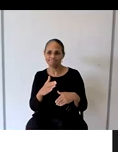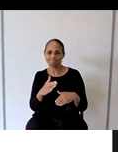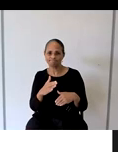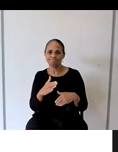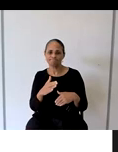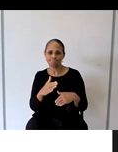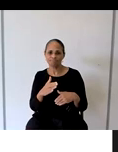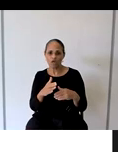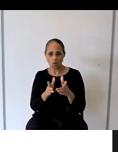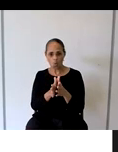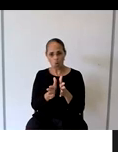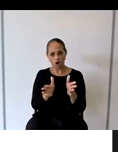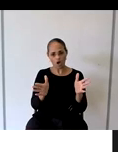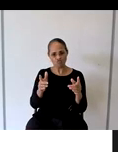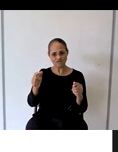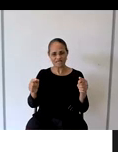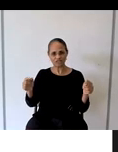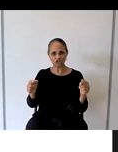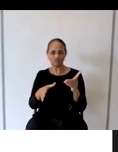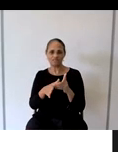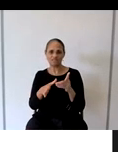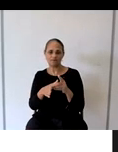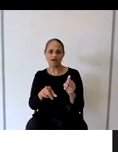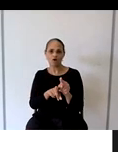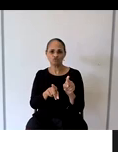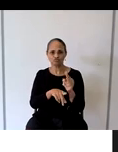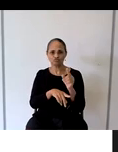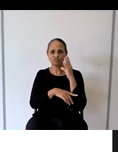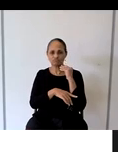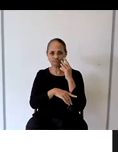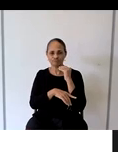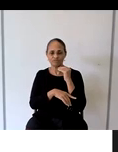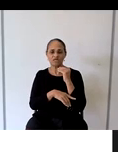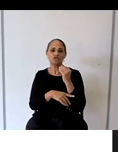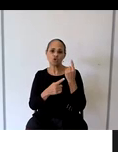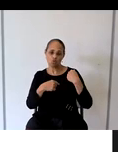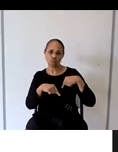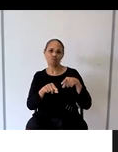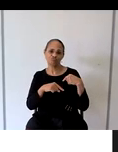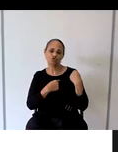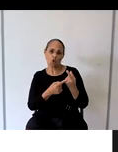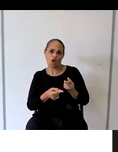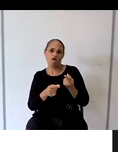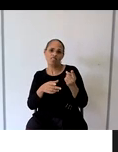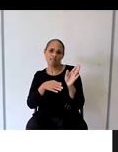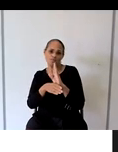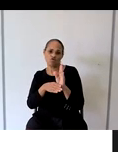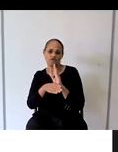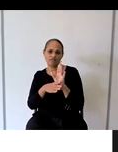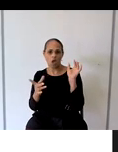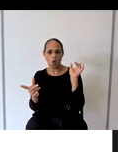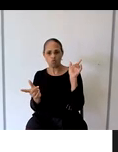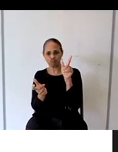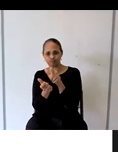wide range of disability and the experiences. So through the movie, they end up falling in love, but despite